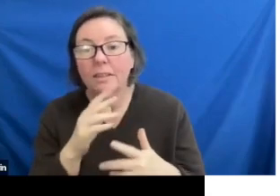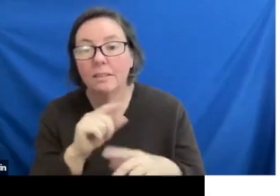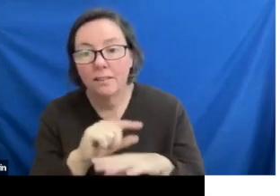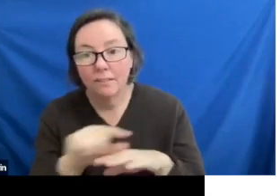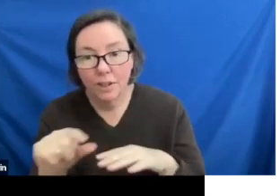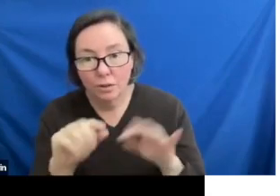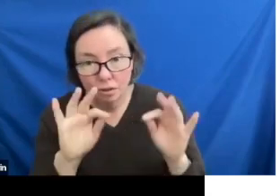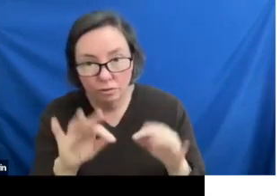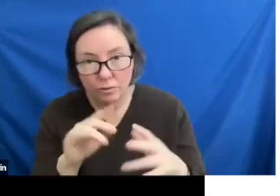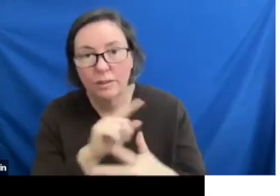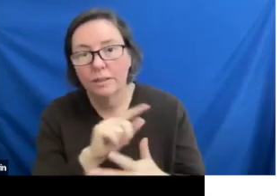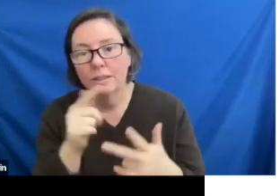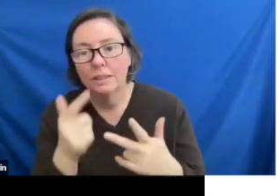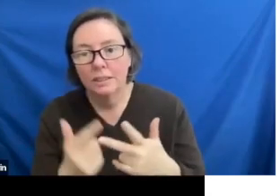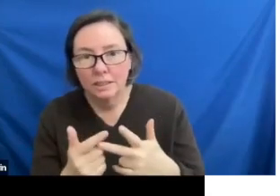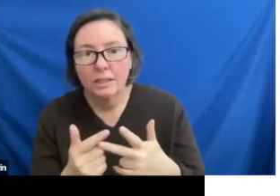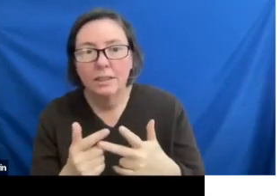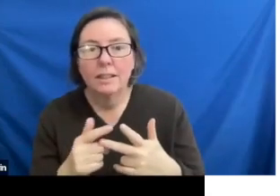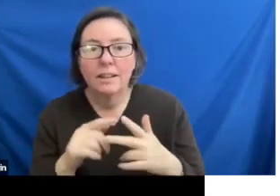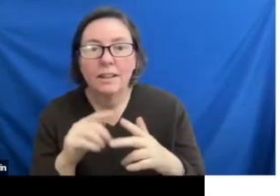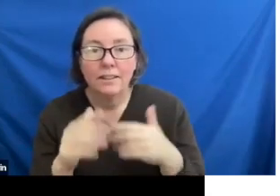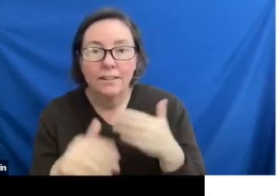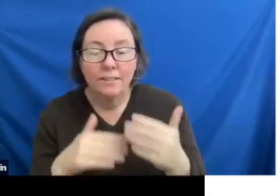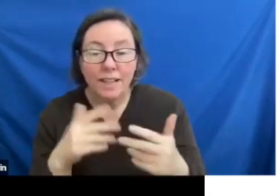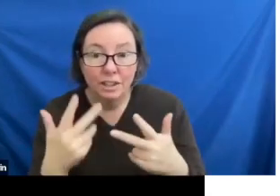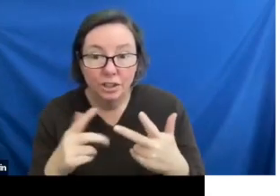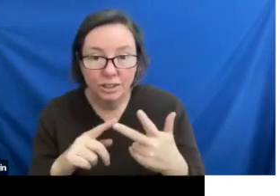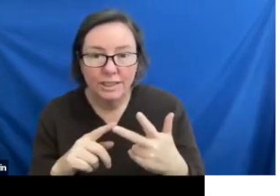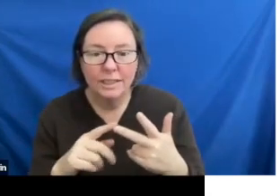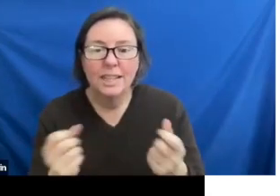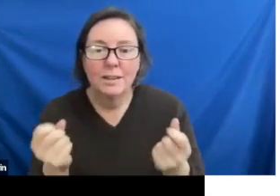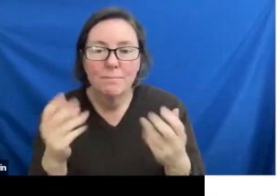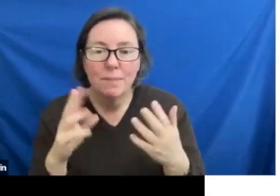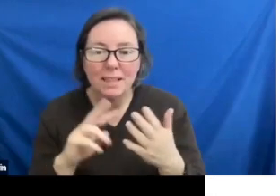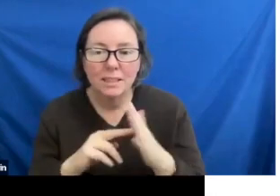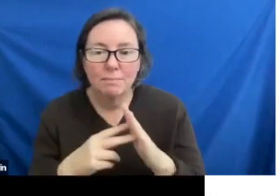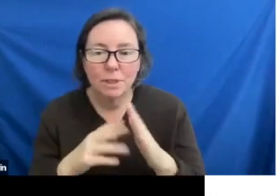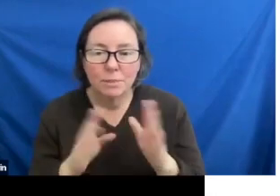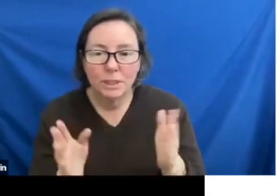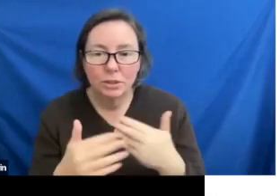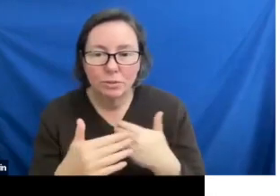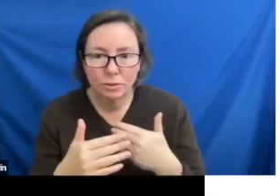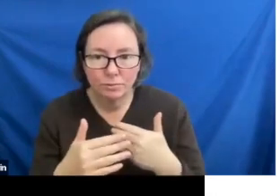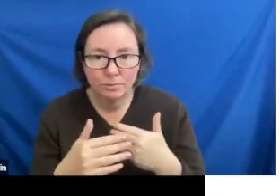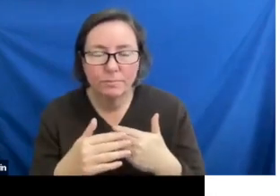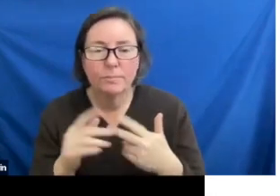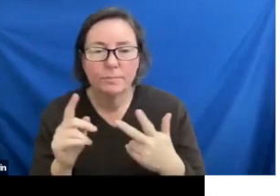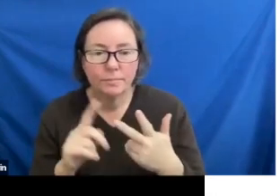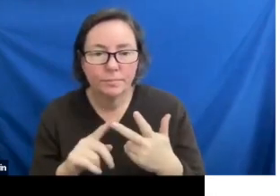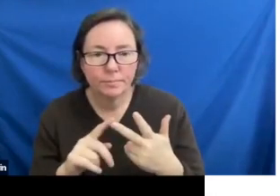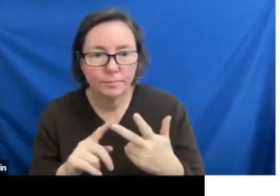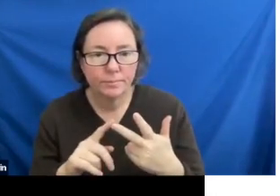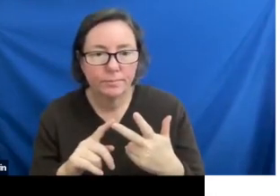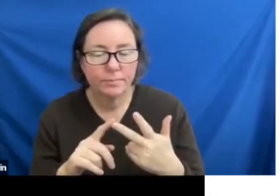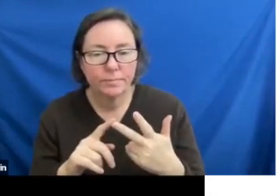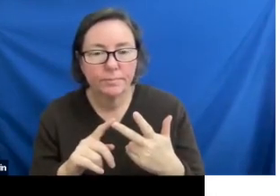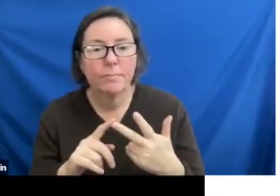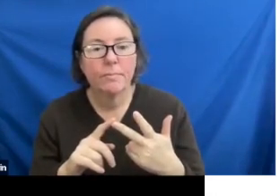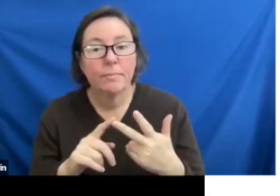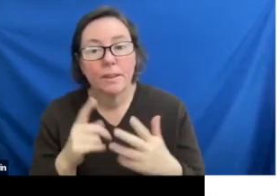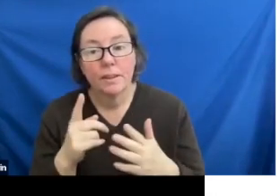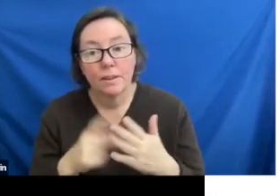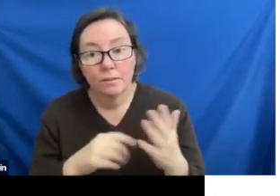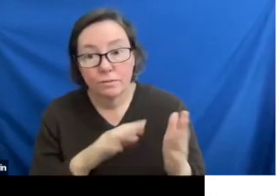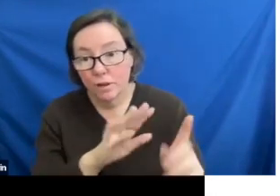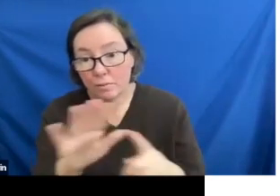to do. We're going to go back to that multi-purpose room when the pool is closed. And based on what we hear tonight,